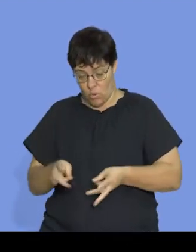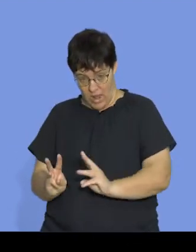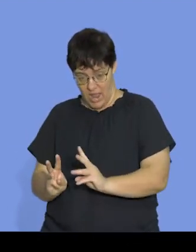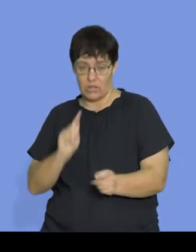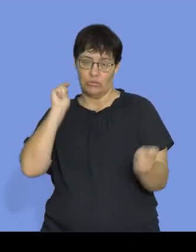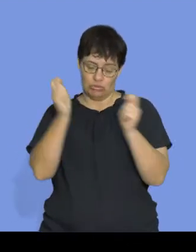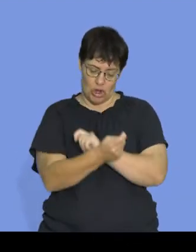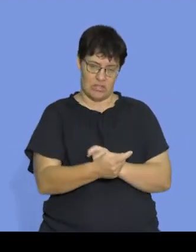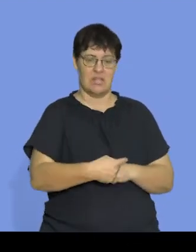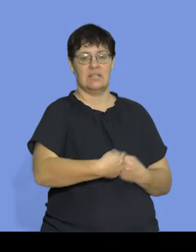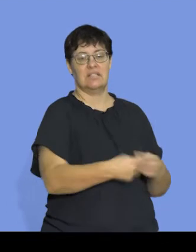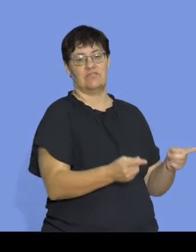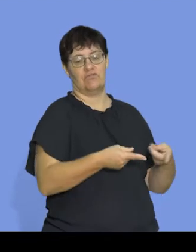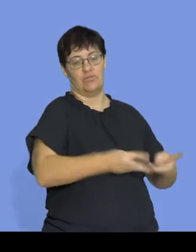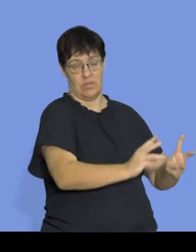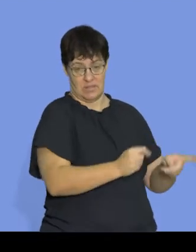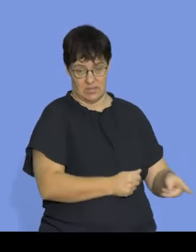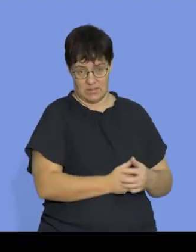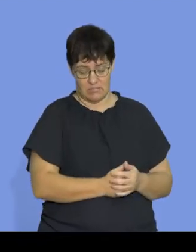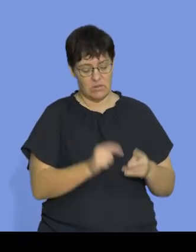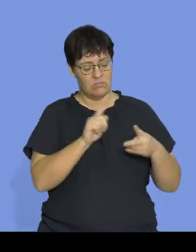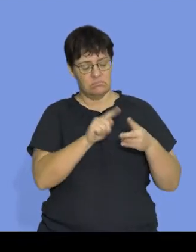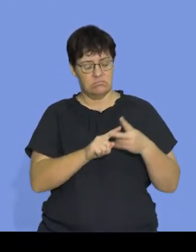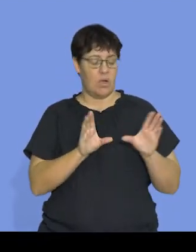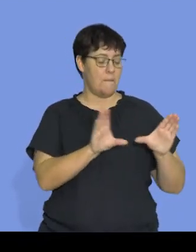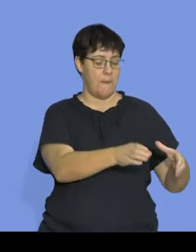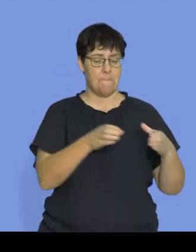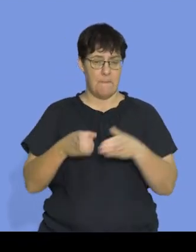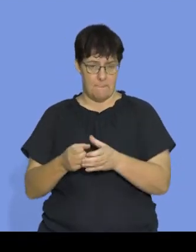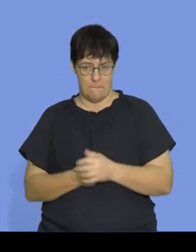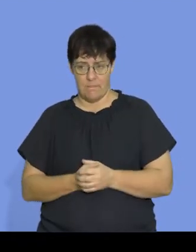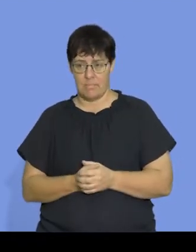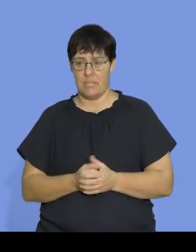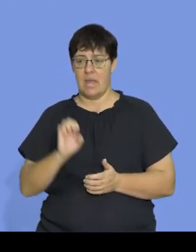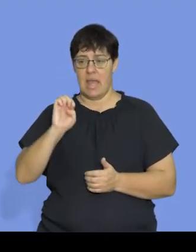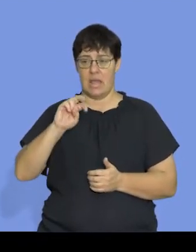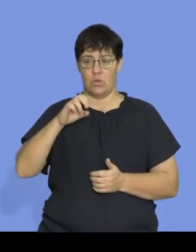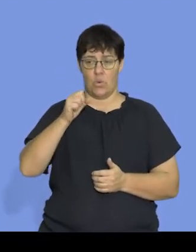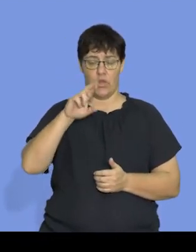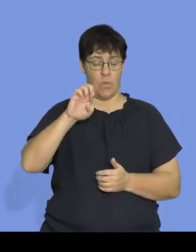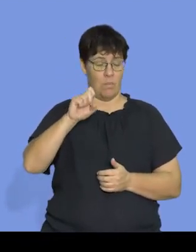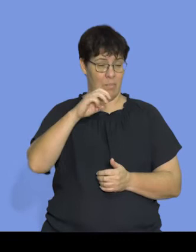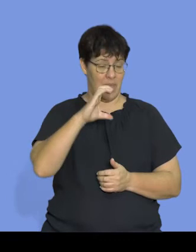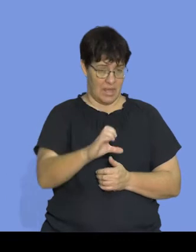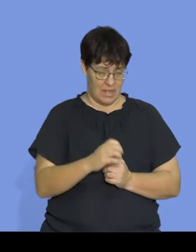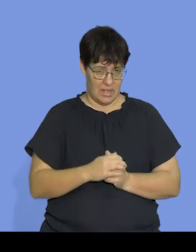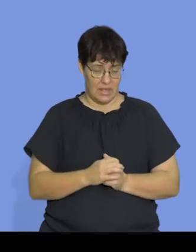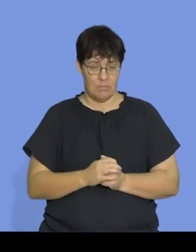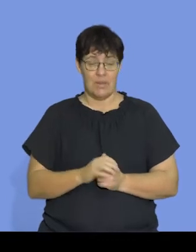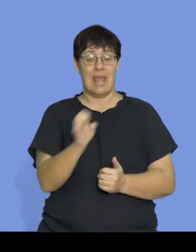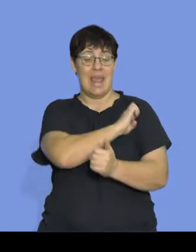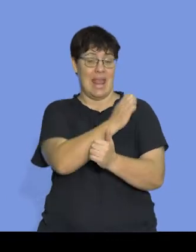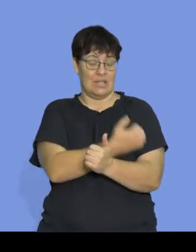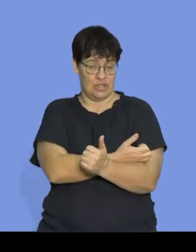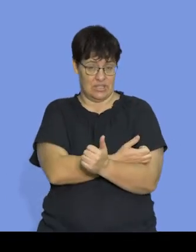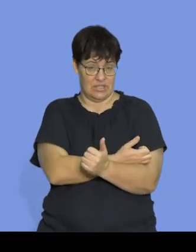another. So there are two broad categories of types of reaction. We've got an endothermic reaction in which the net energy